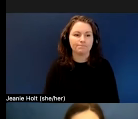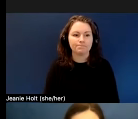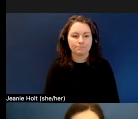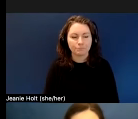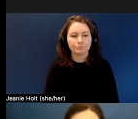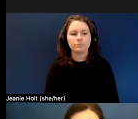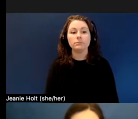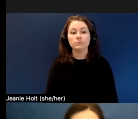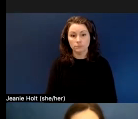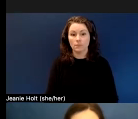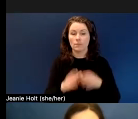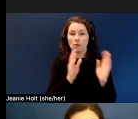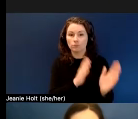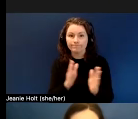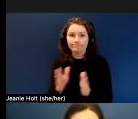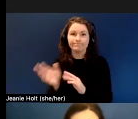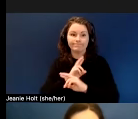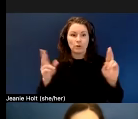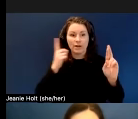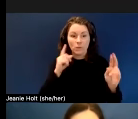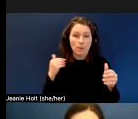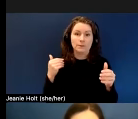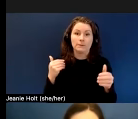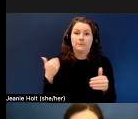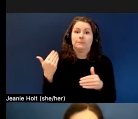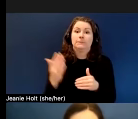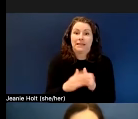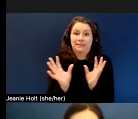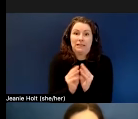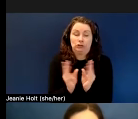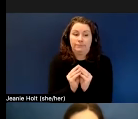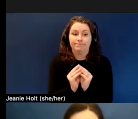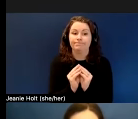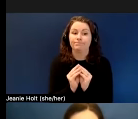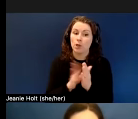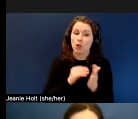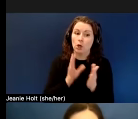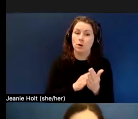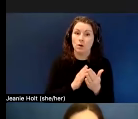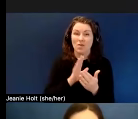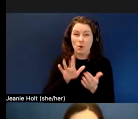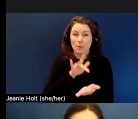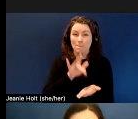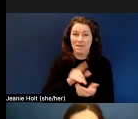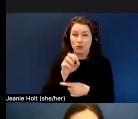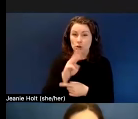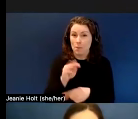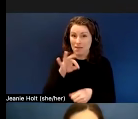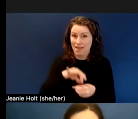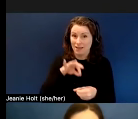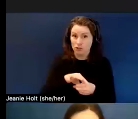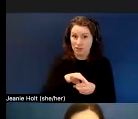So as we prepare for the coming session, some of the things that we learned is that those midterm elections really mattered. We didn't see the red